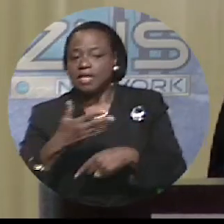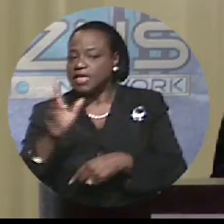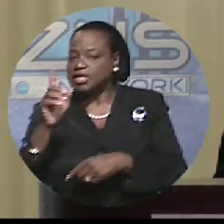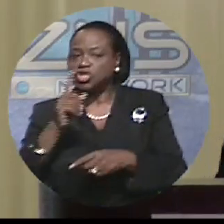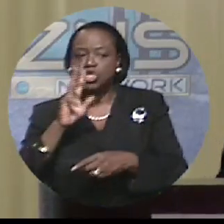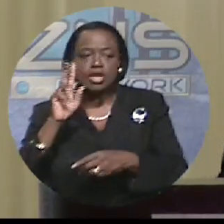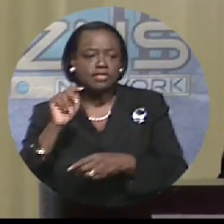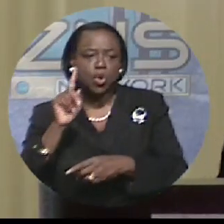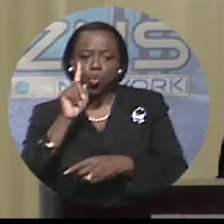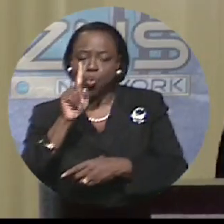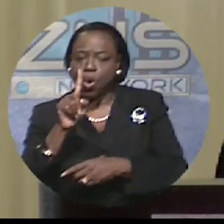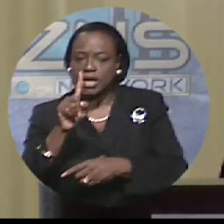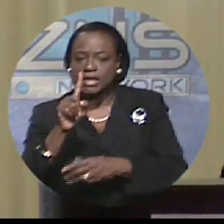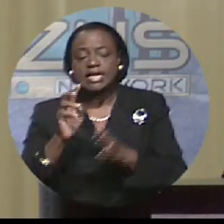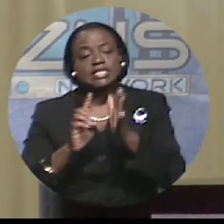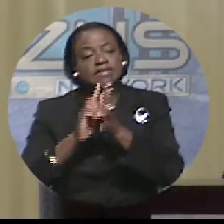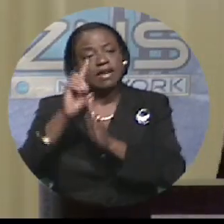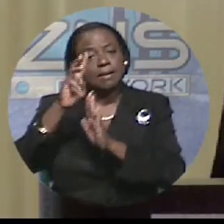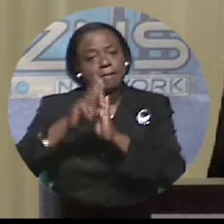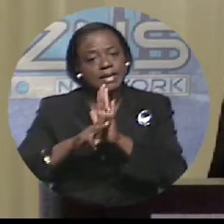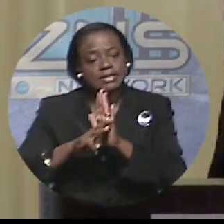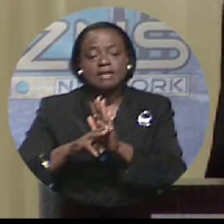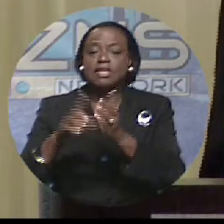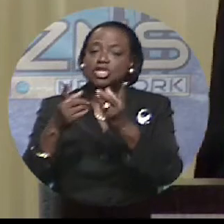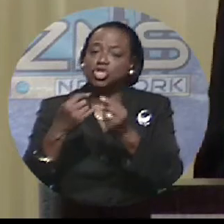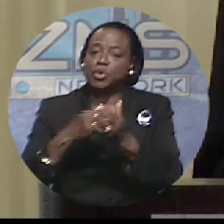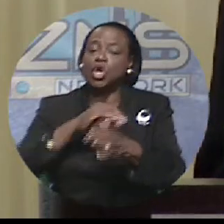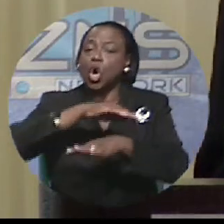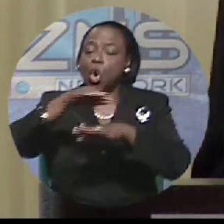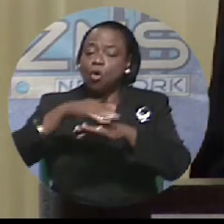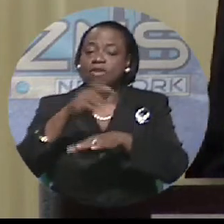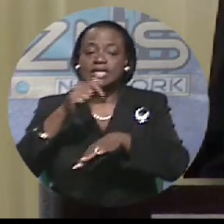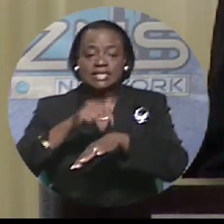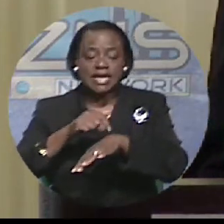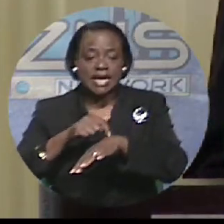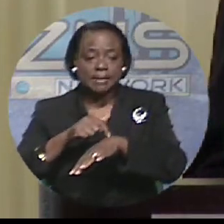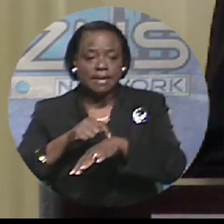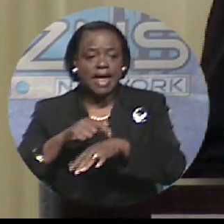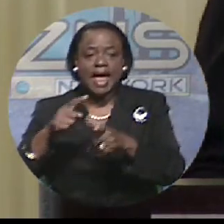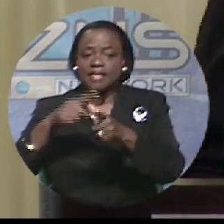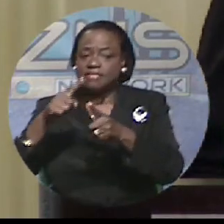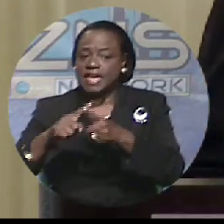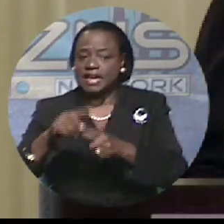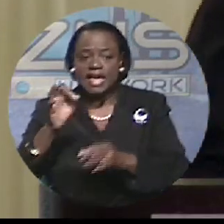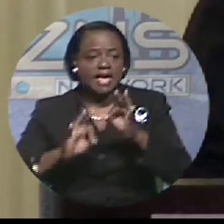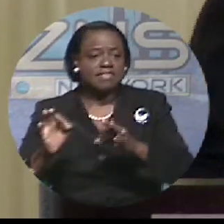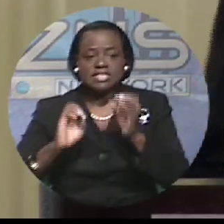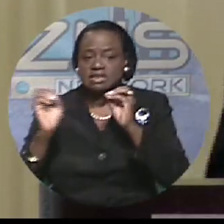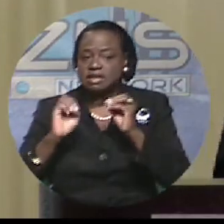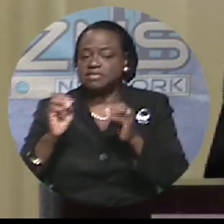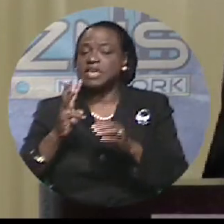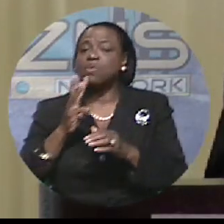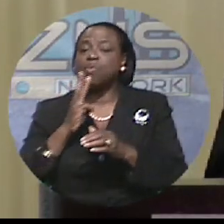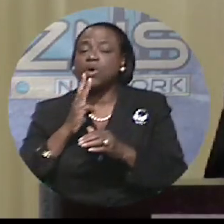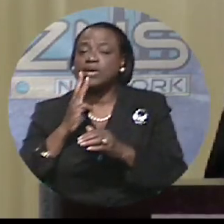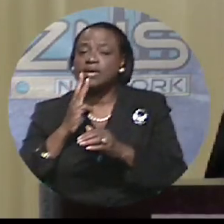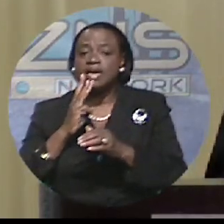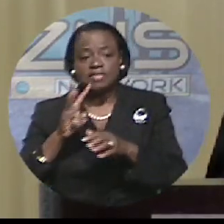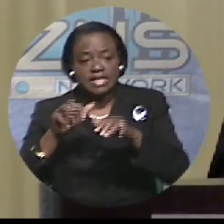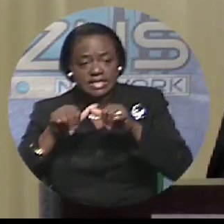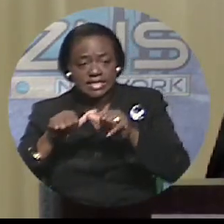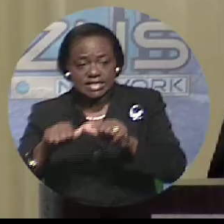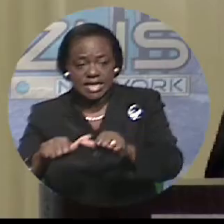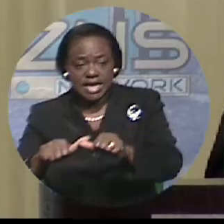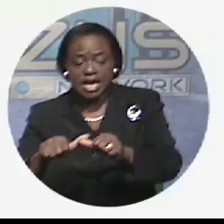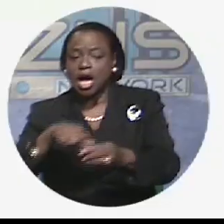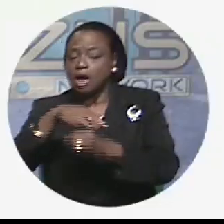single development. So they do it over time. And then if there is no water, they say, okay, I will stick around